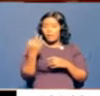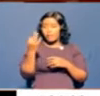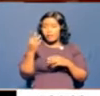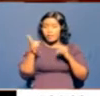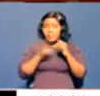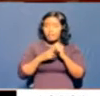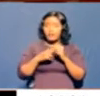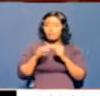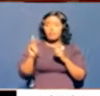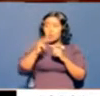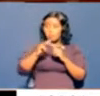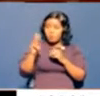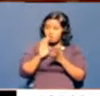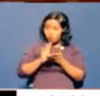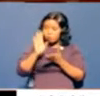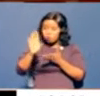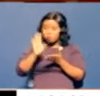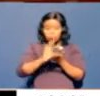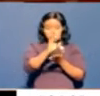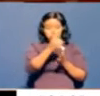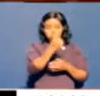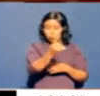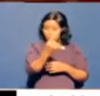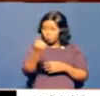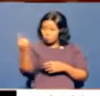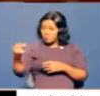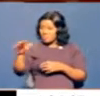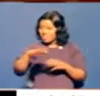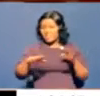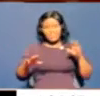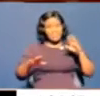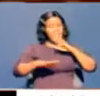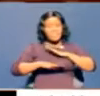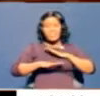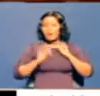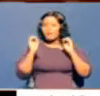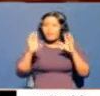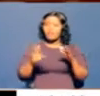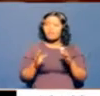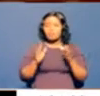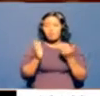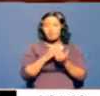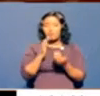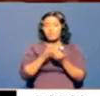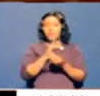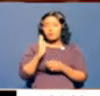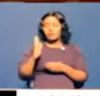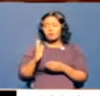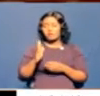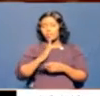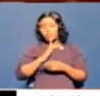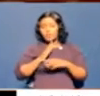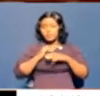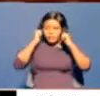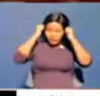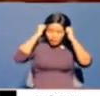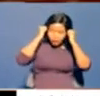allocated to each constituency isn't enough to cater for security, education and youth projects under the CDF